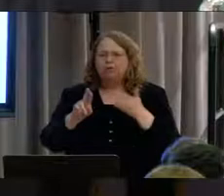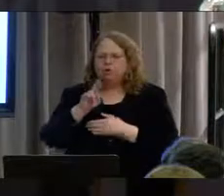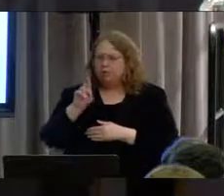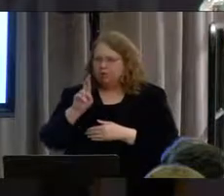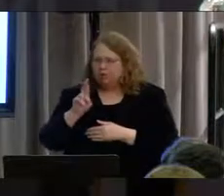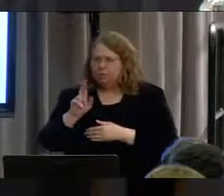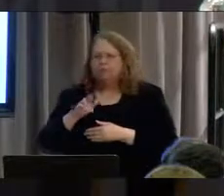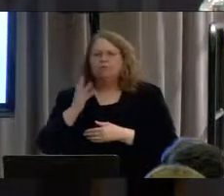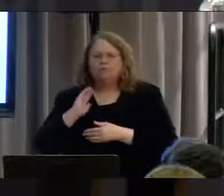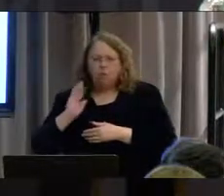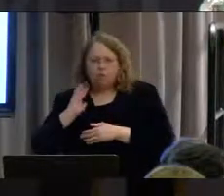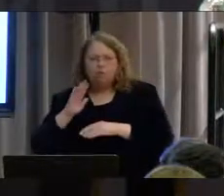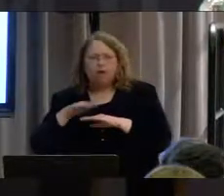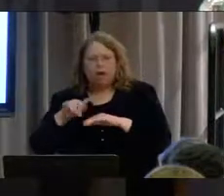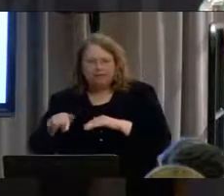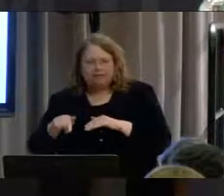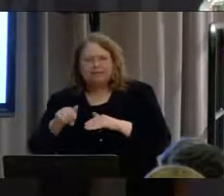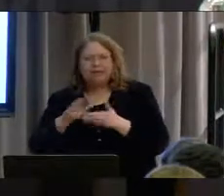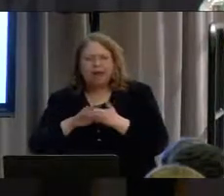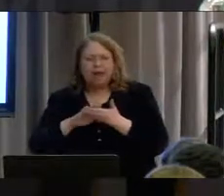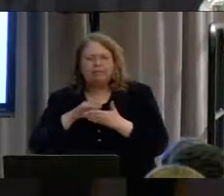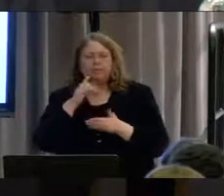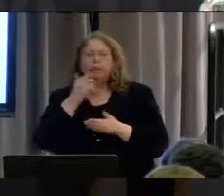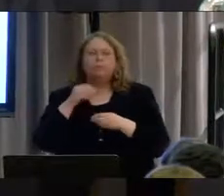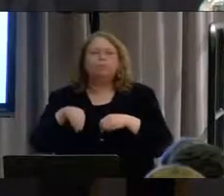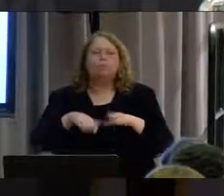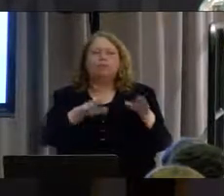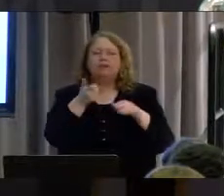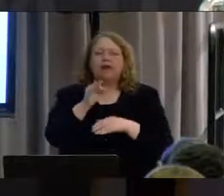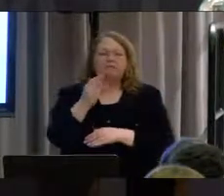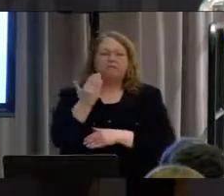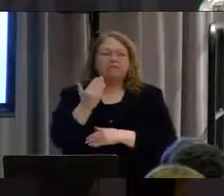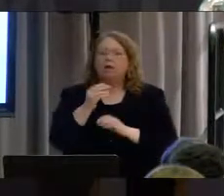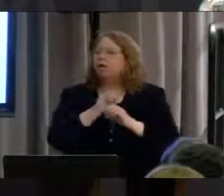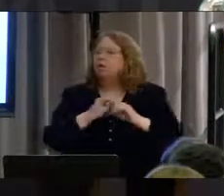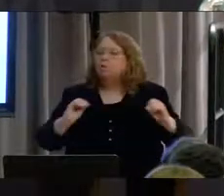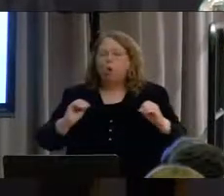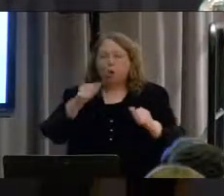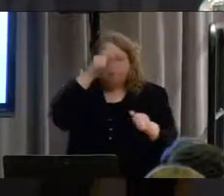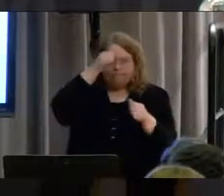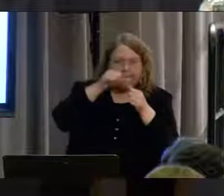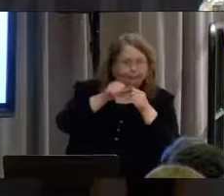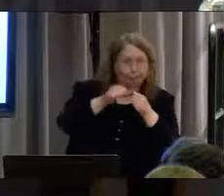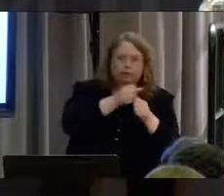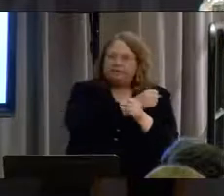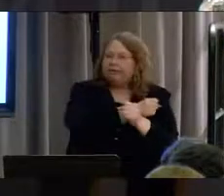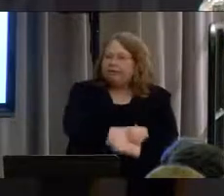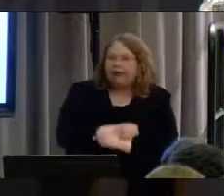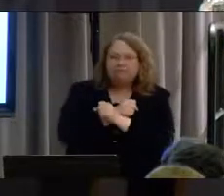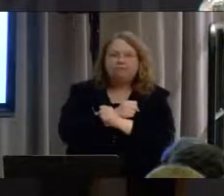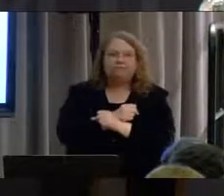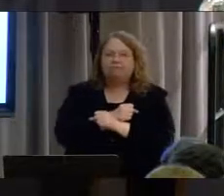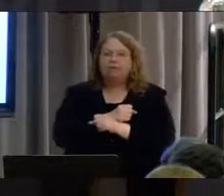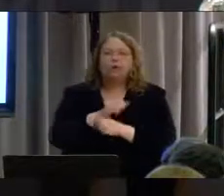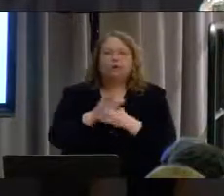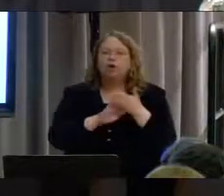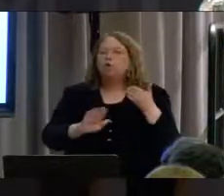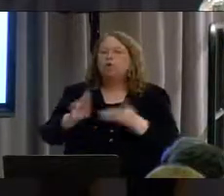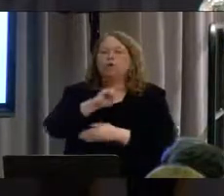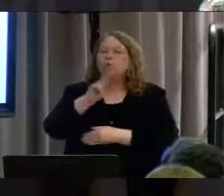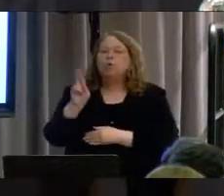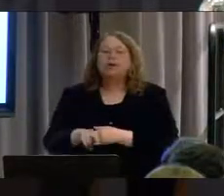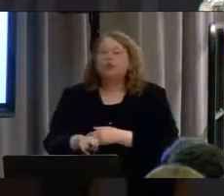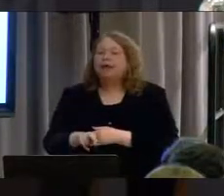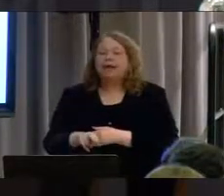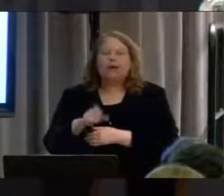out in 1915. There's no commemoration of anything Confederate or slavery-related at the University of Richmond, but we